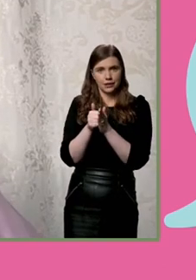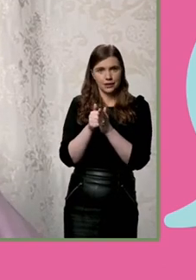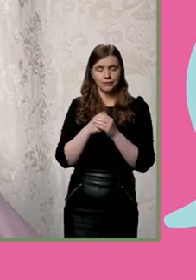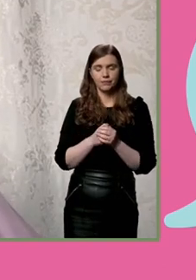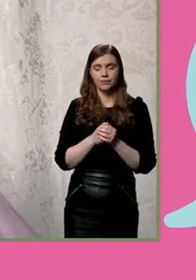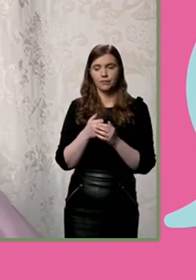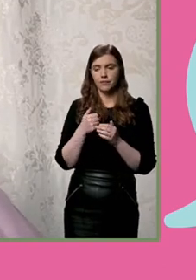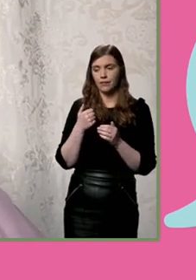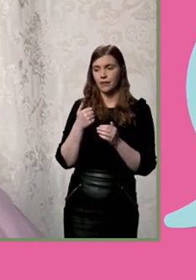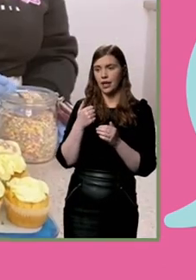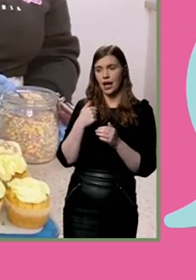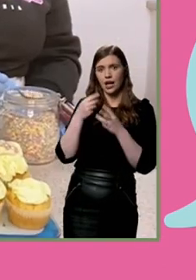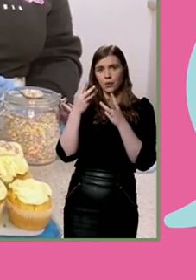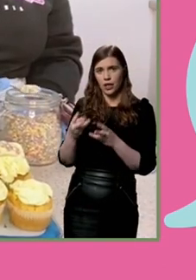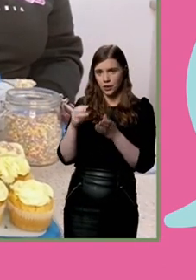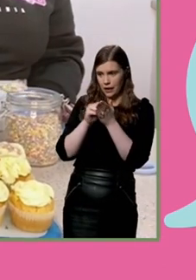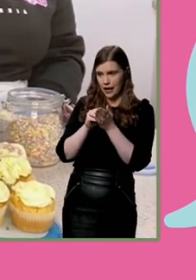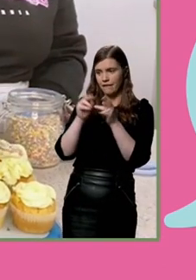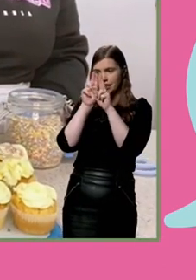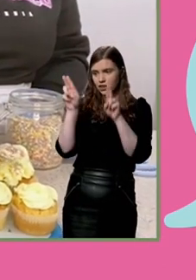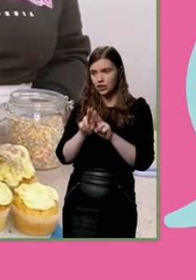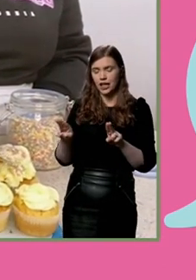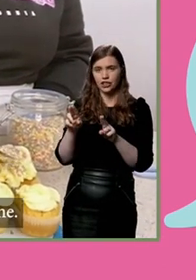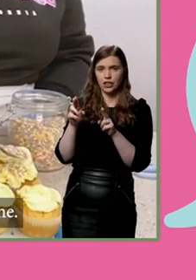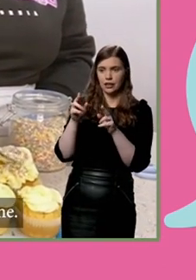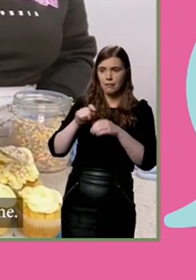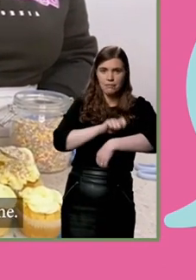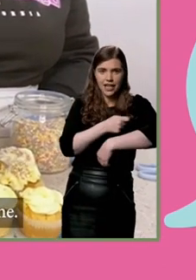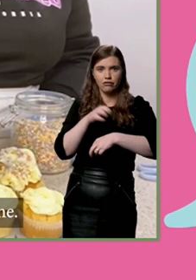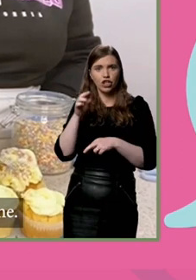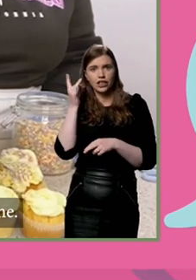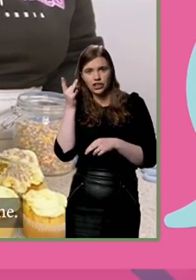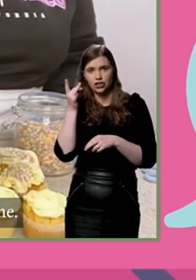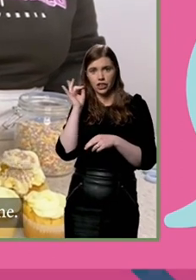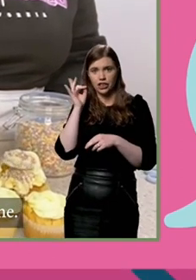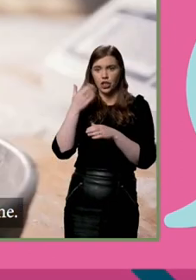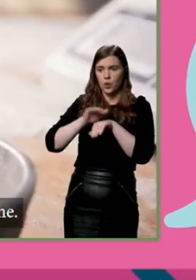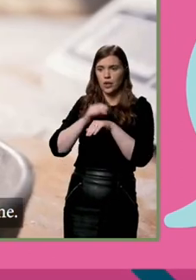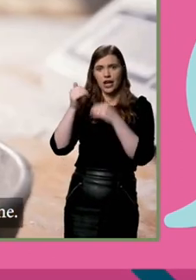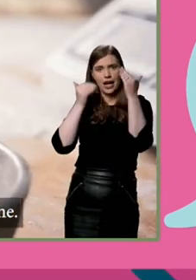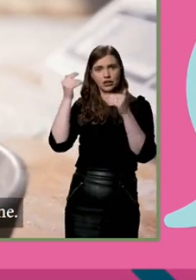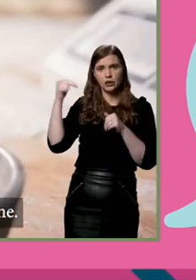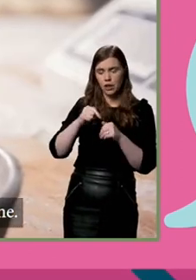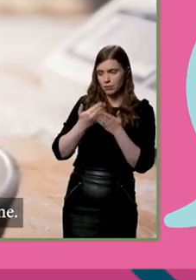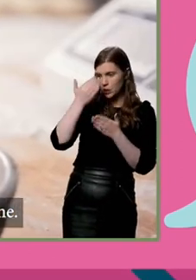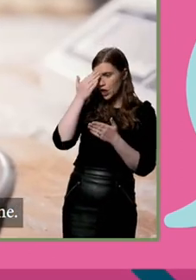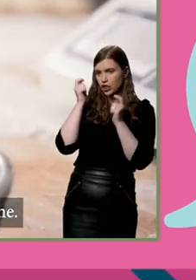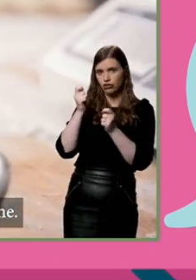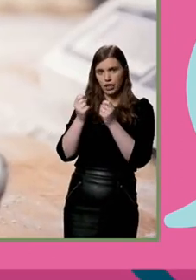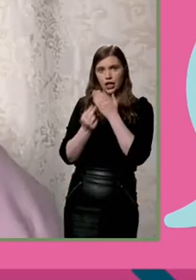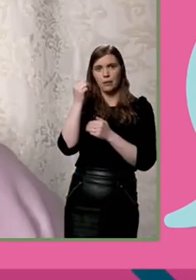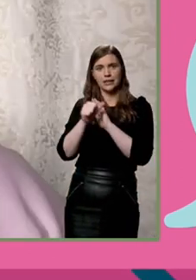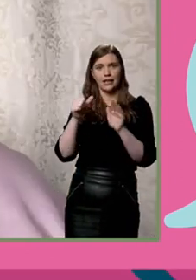I'm looking at having an international bakery or kitchen where others come to learn, train and upskill from